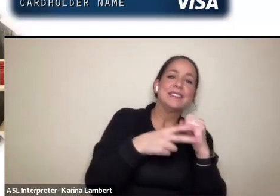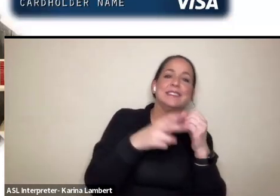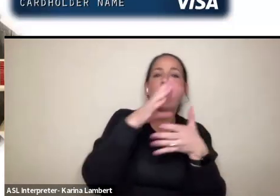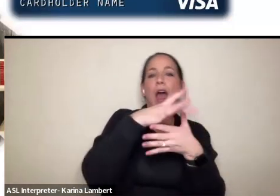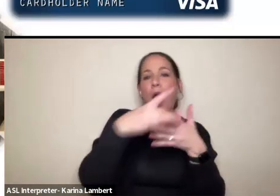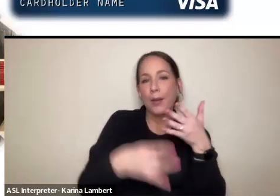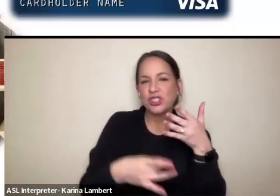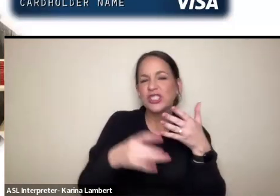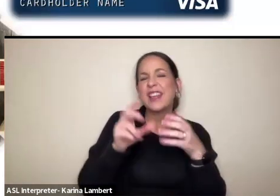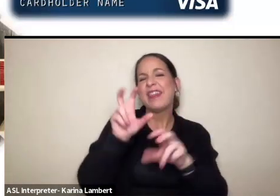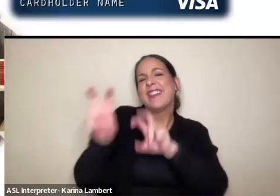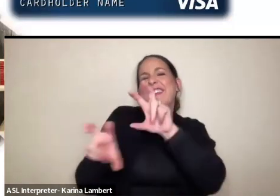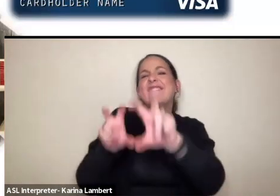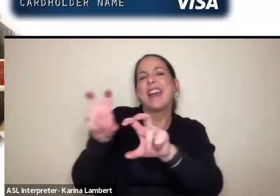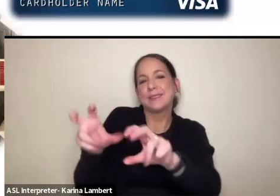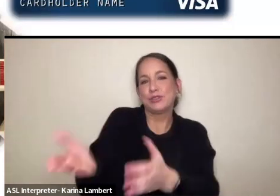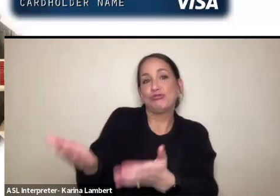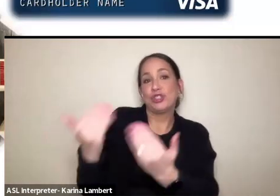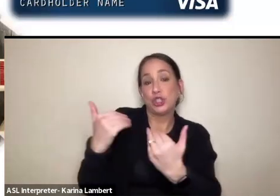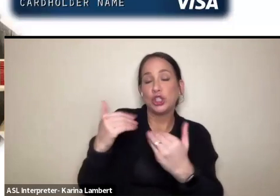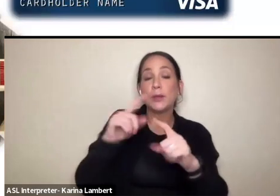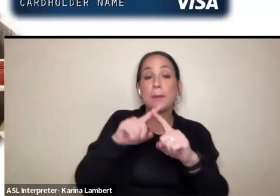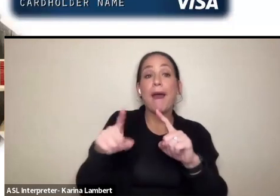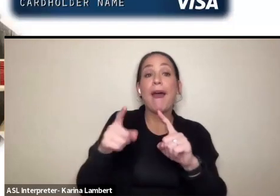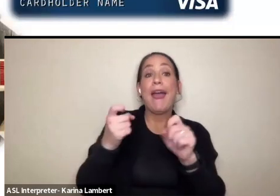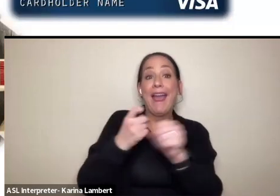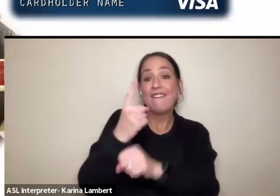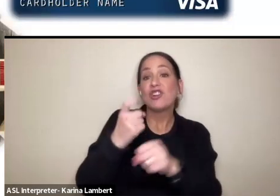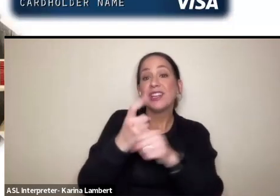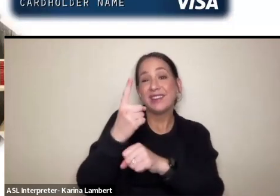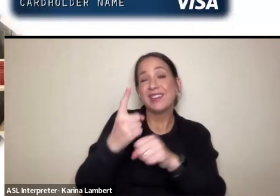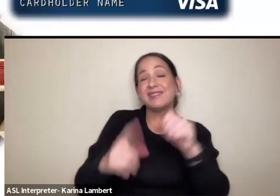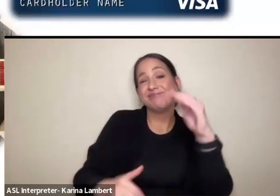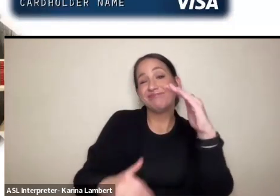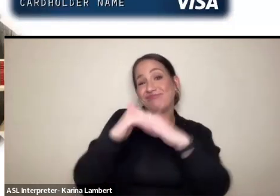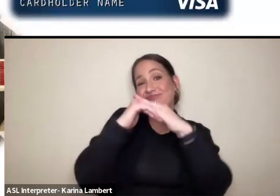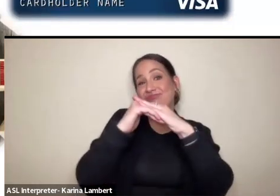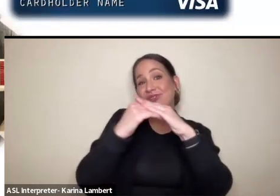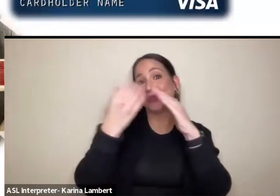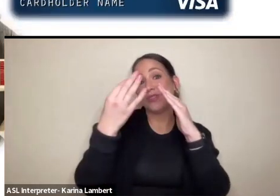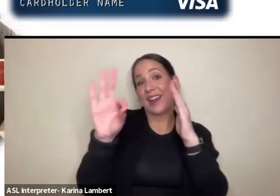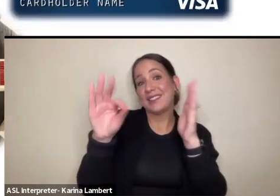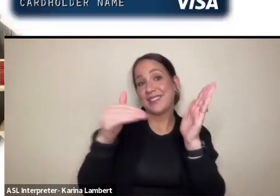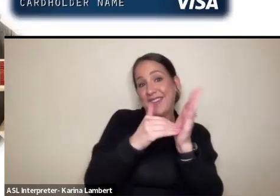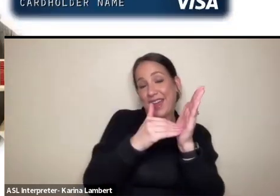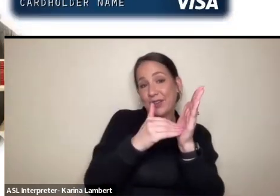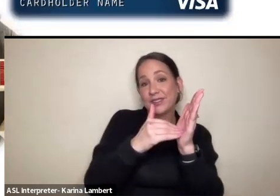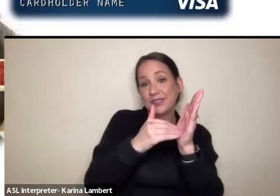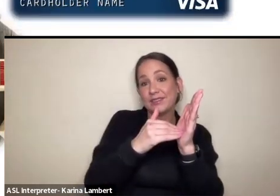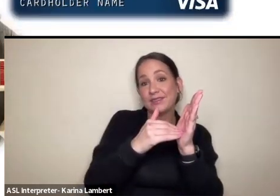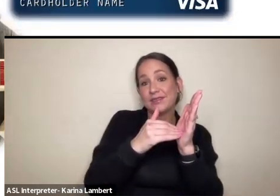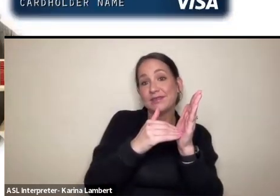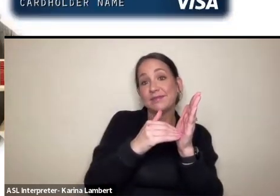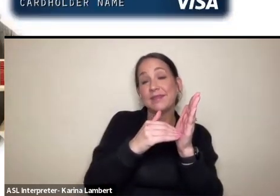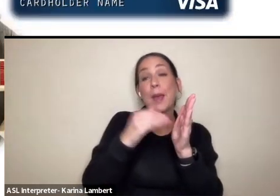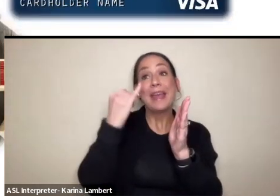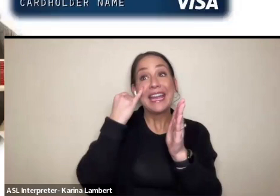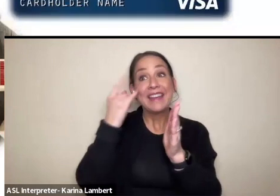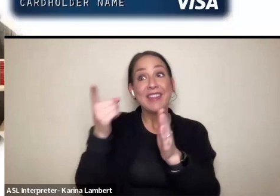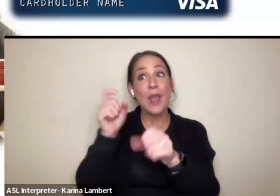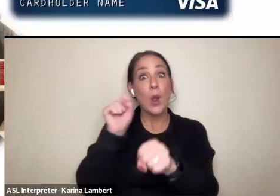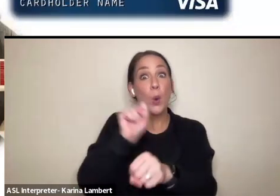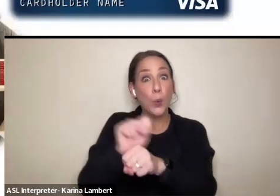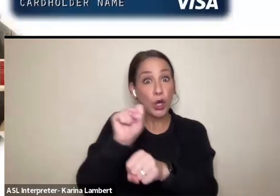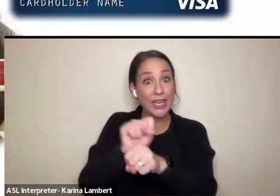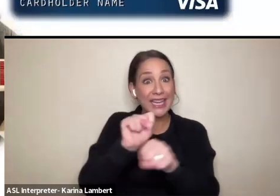returns are. But every year it's up to 19,000 unless they're working, and then they can contribute above and beyond through Able to